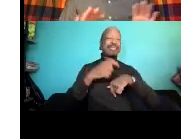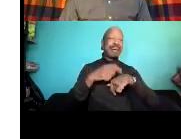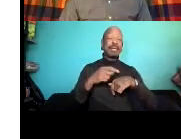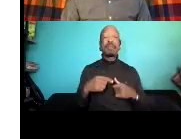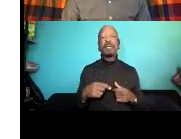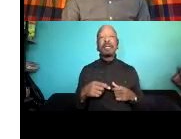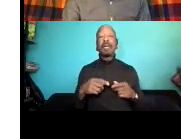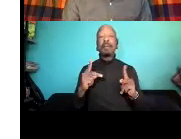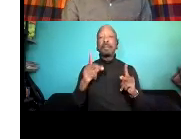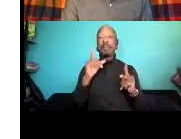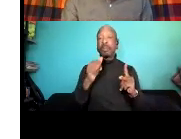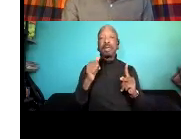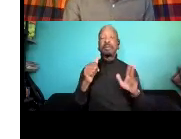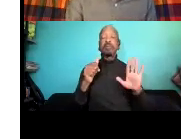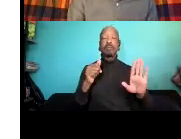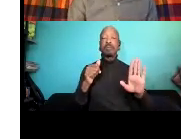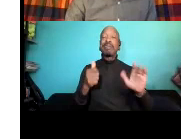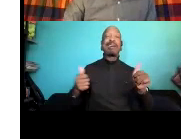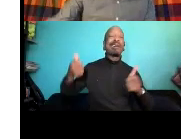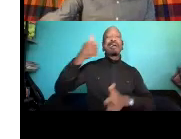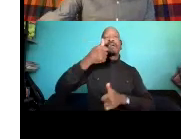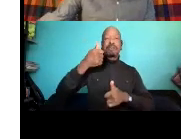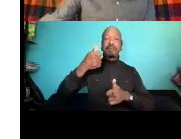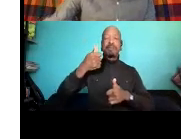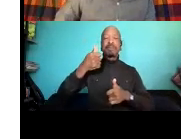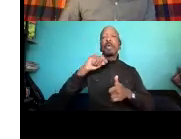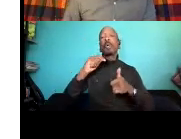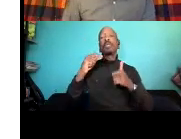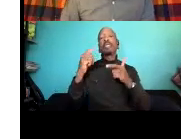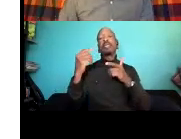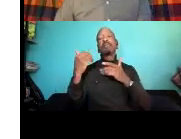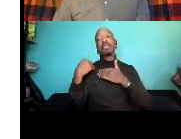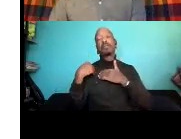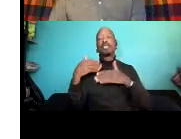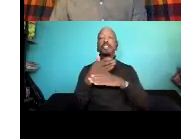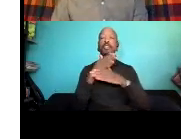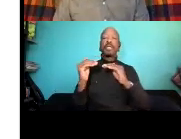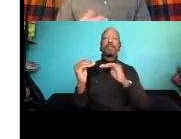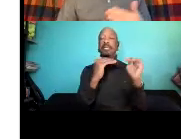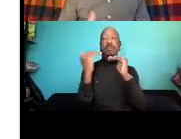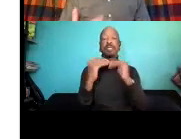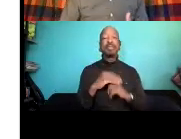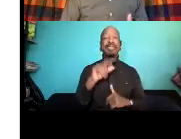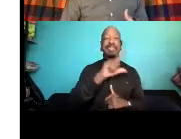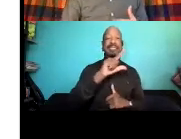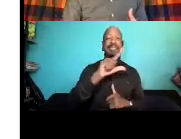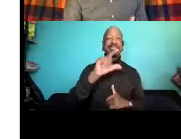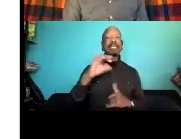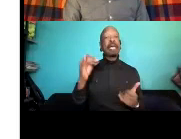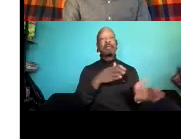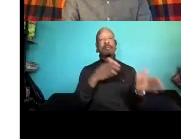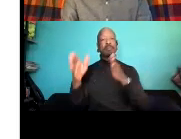non-hierarchical distribution of responsibilities. So that's LLCs. Now we're going to talk about